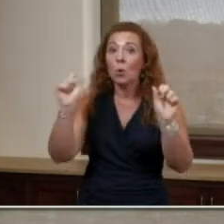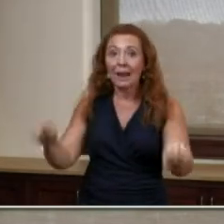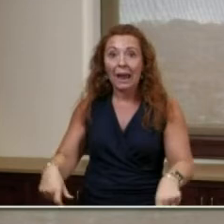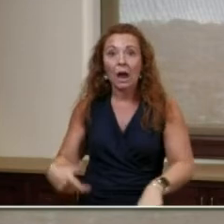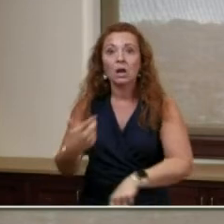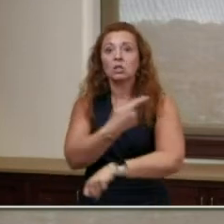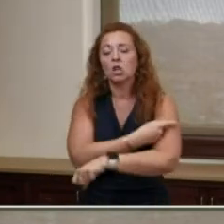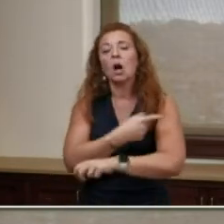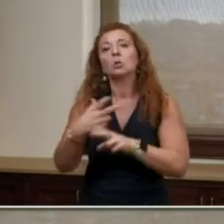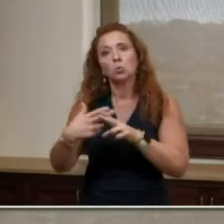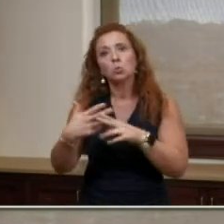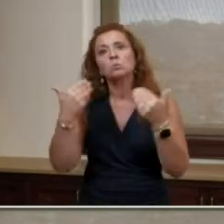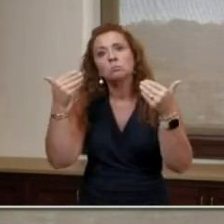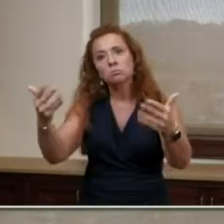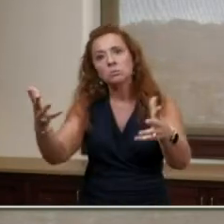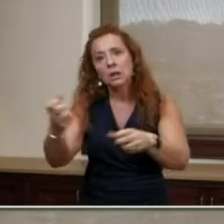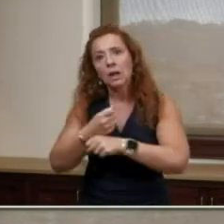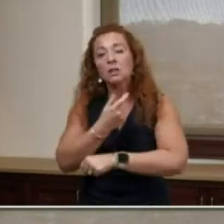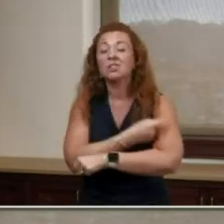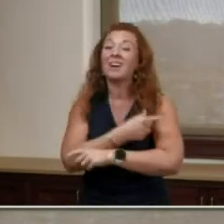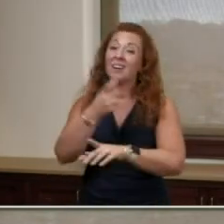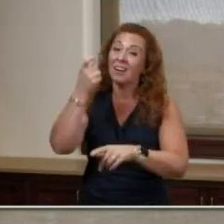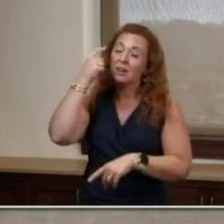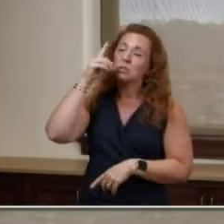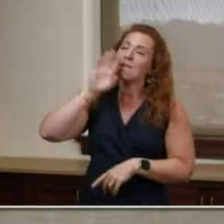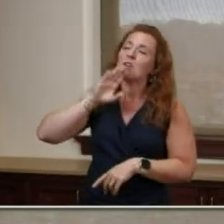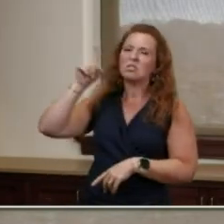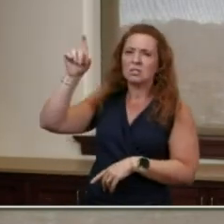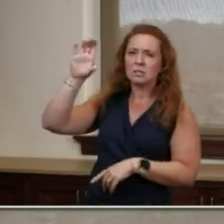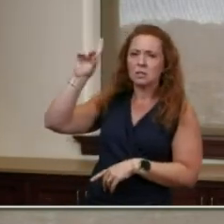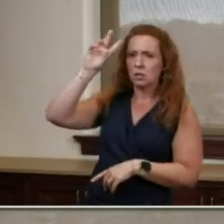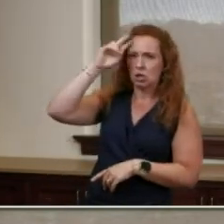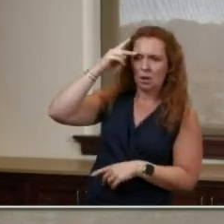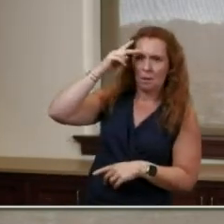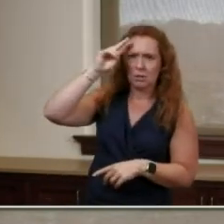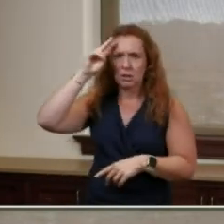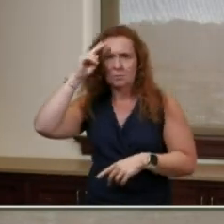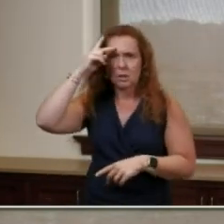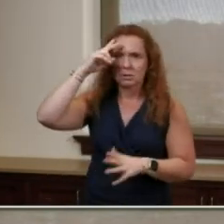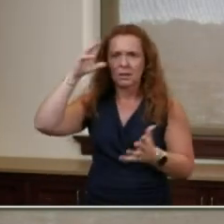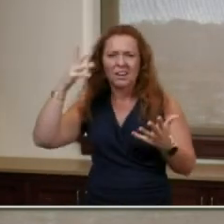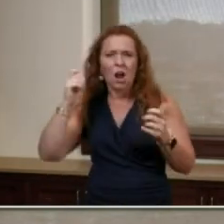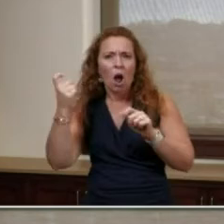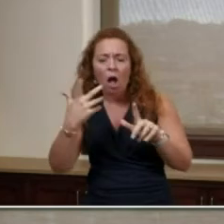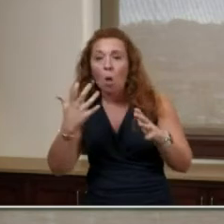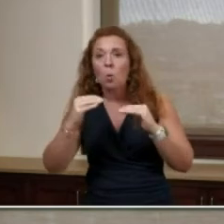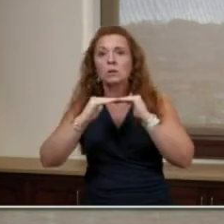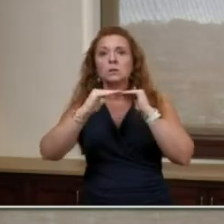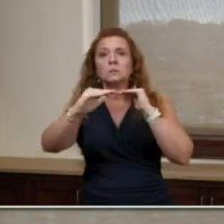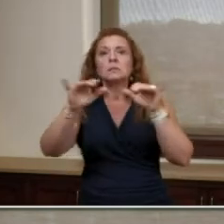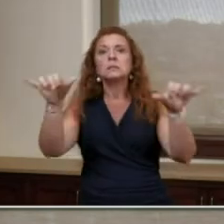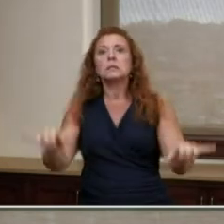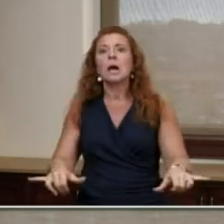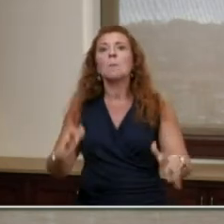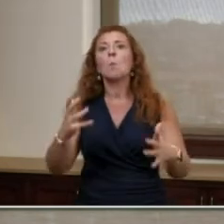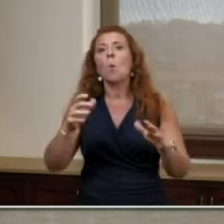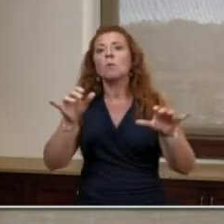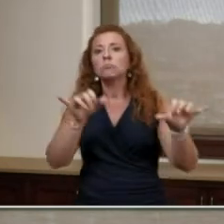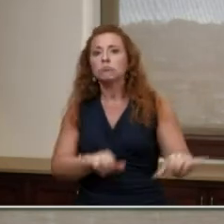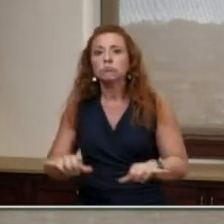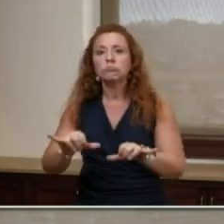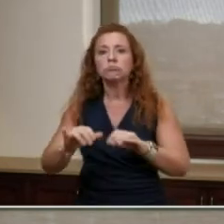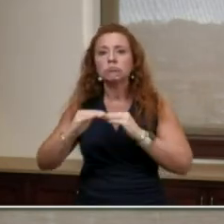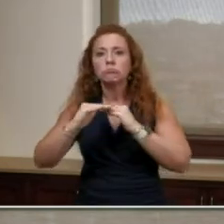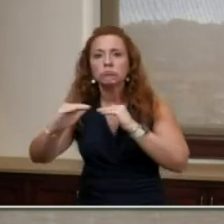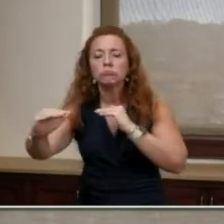I understand that it can be very frustrating when the CDC changes their recommendations. I understand we all want stability, we want consistency,